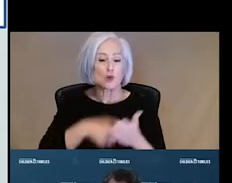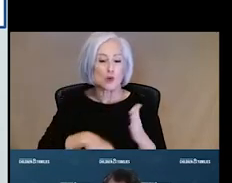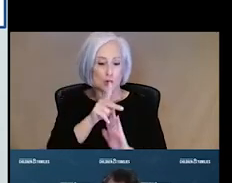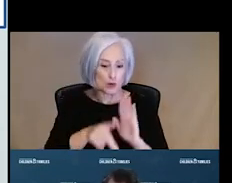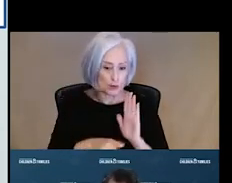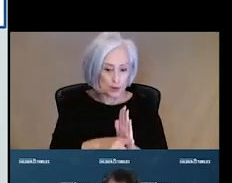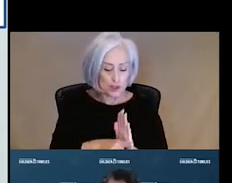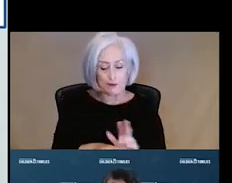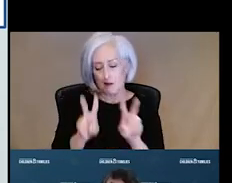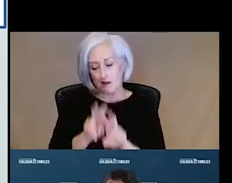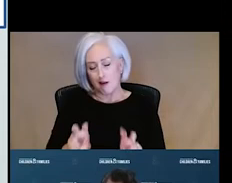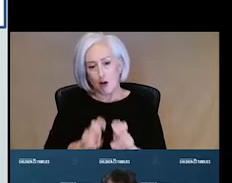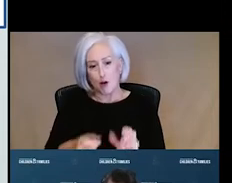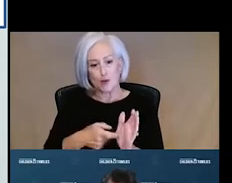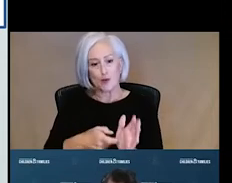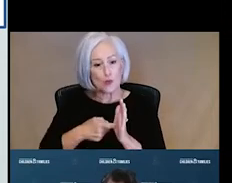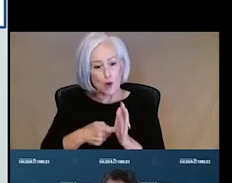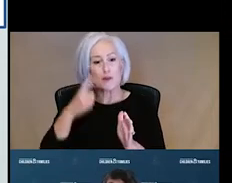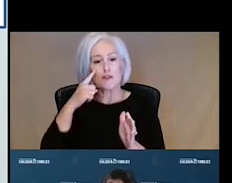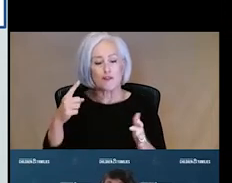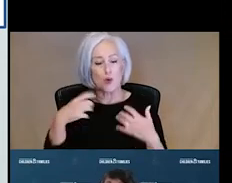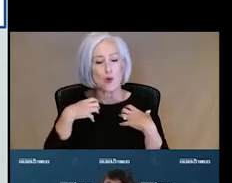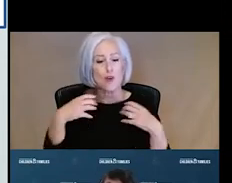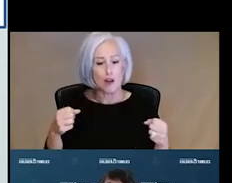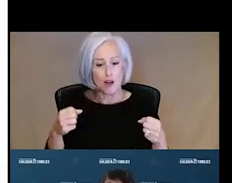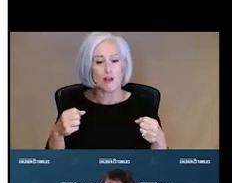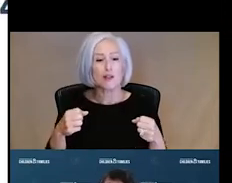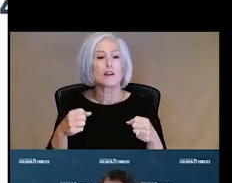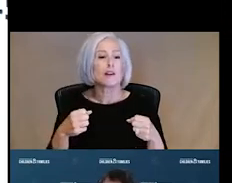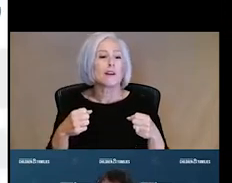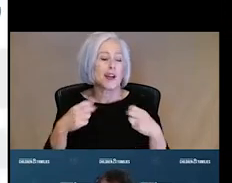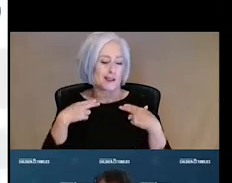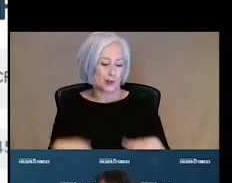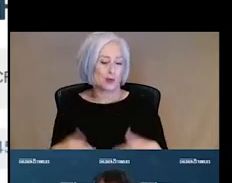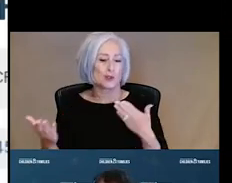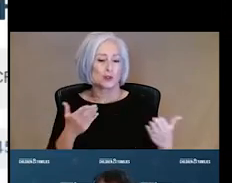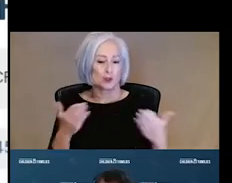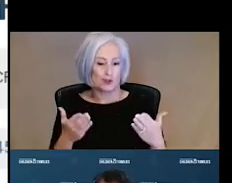the U.S. Department of Health and Human Services, which is where FVPSA is housed.